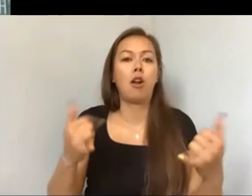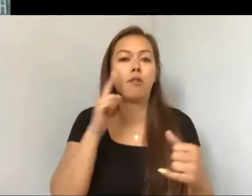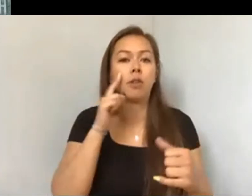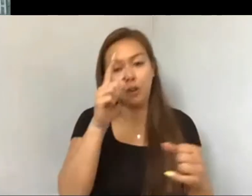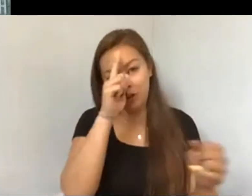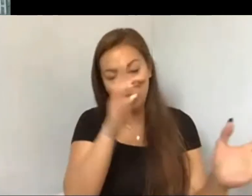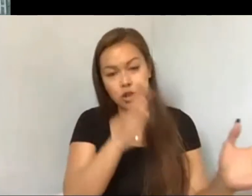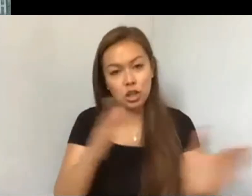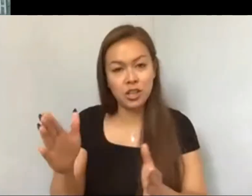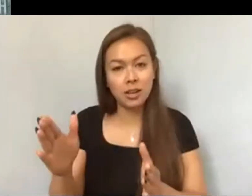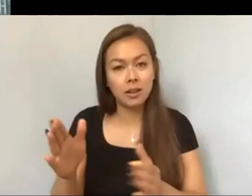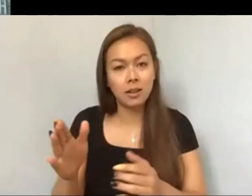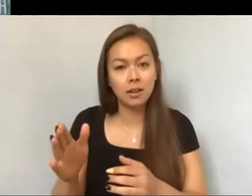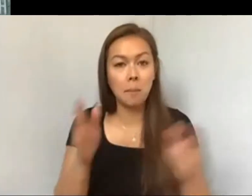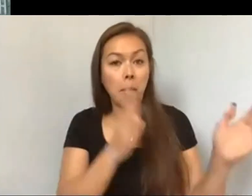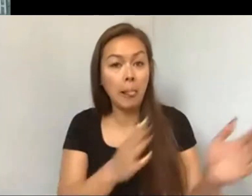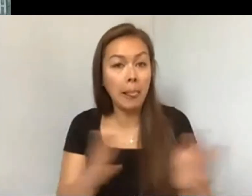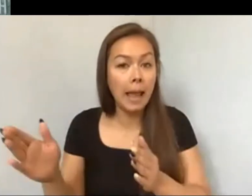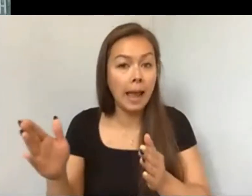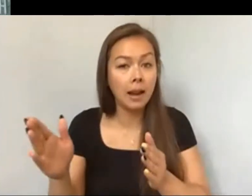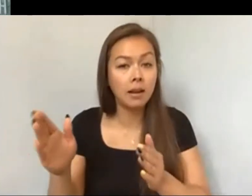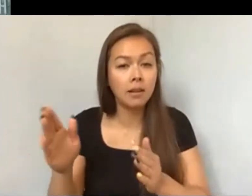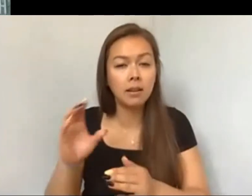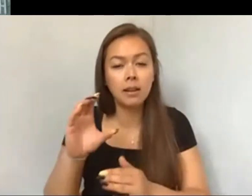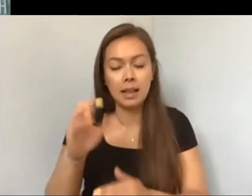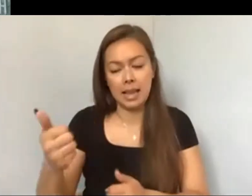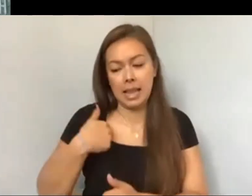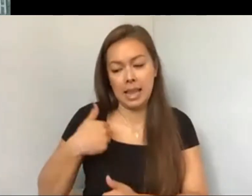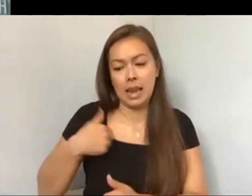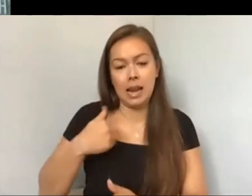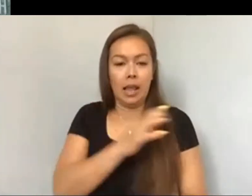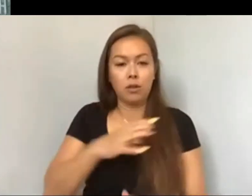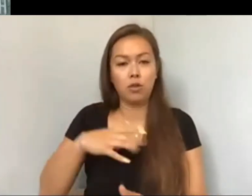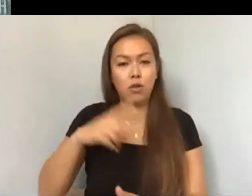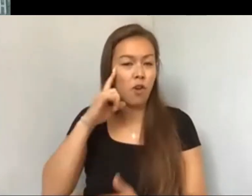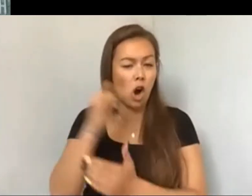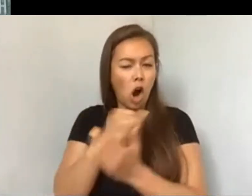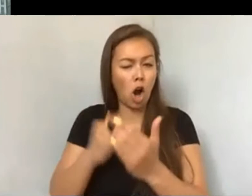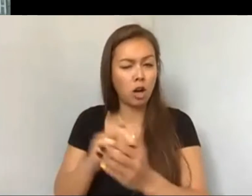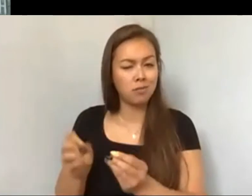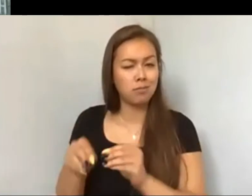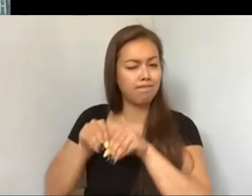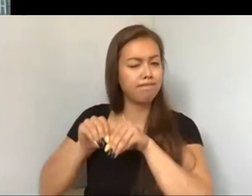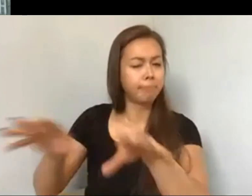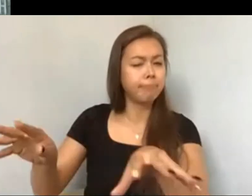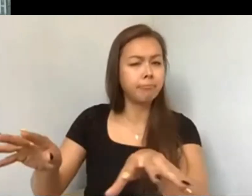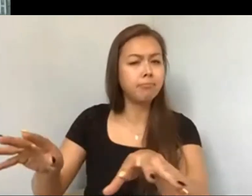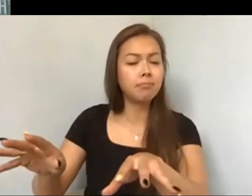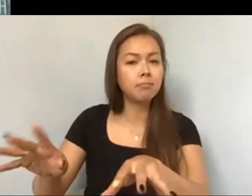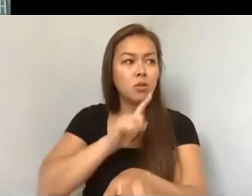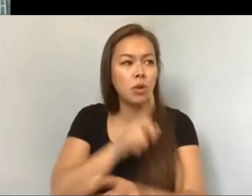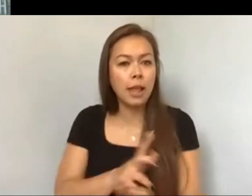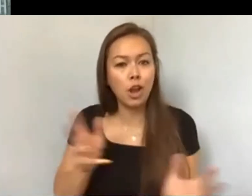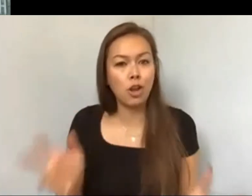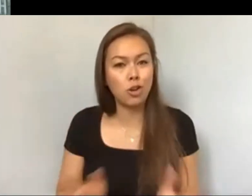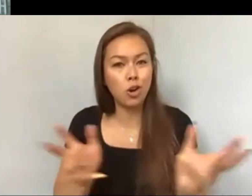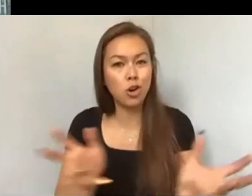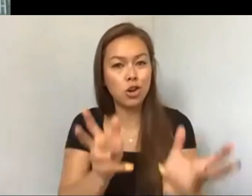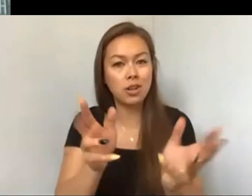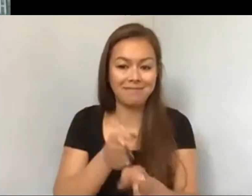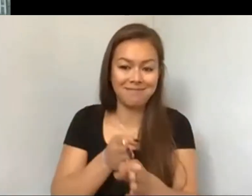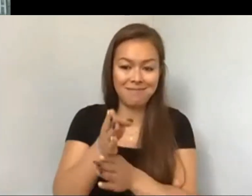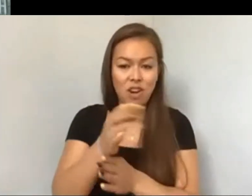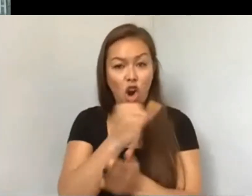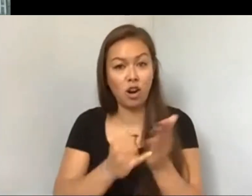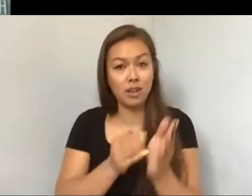by Canada Council for the Arts that's really encouraging the sector to be collaborative and not competitive. So what I think is going to be